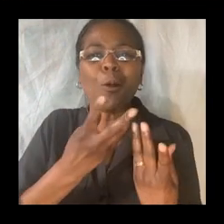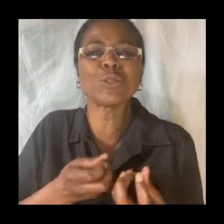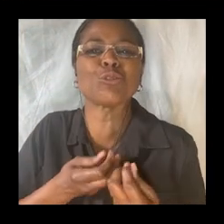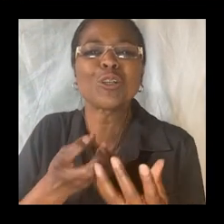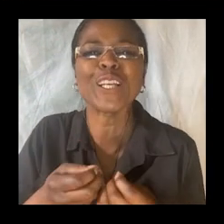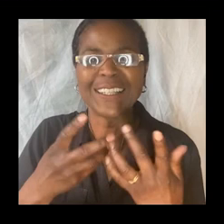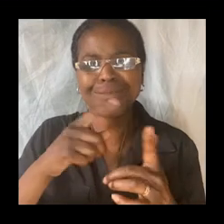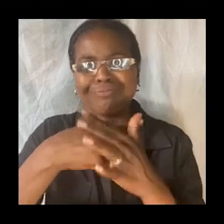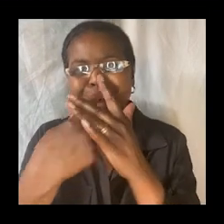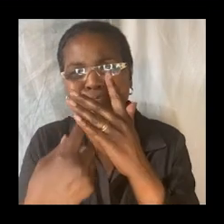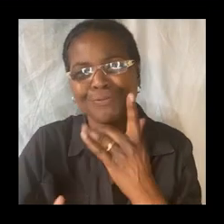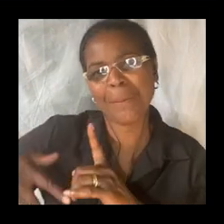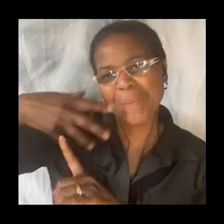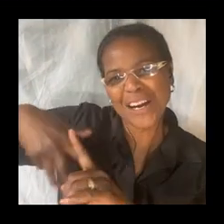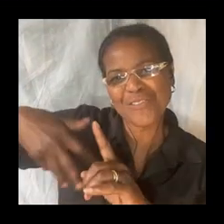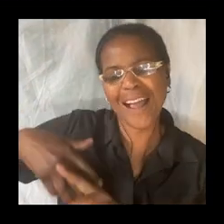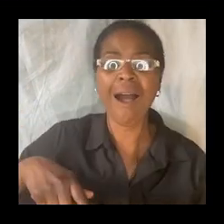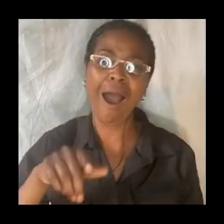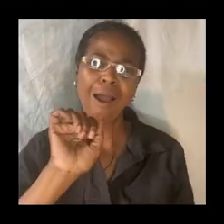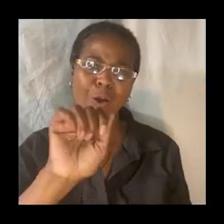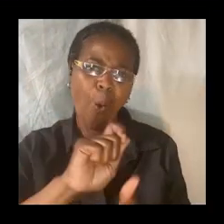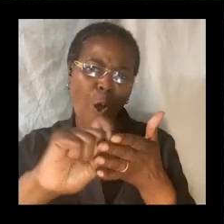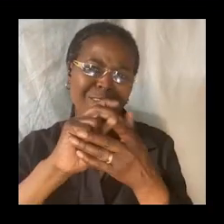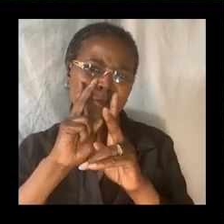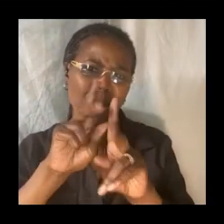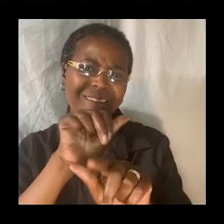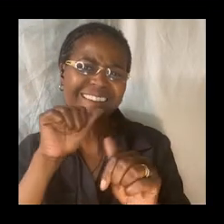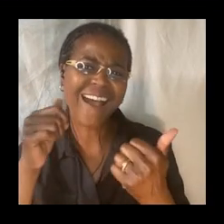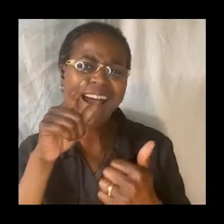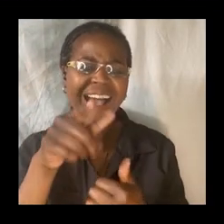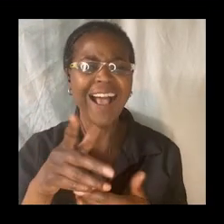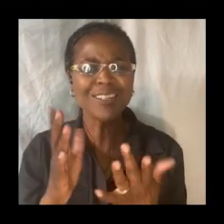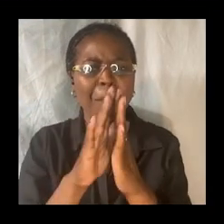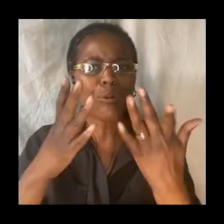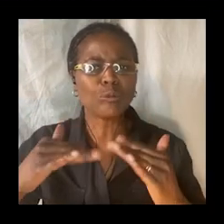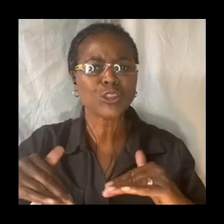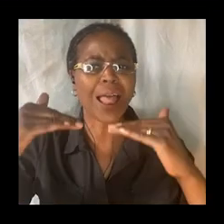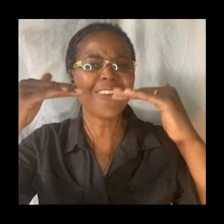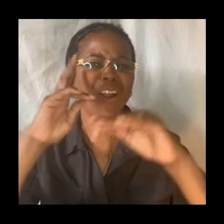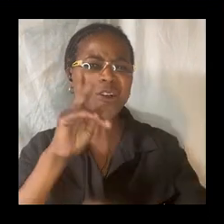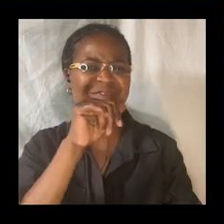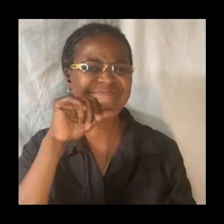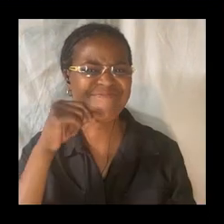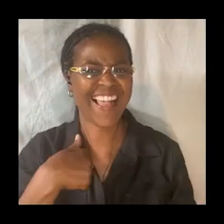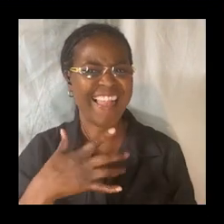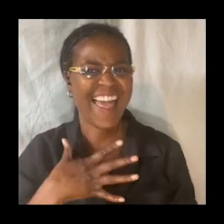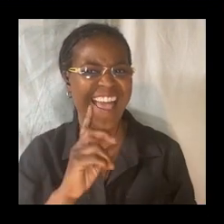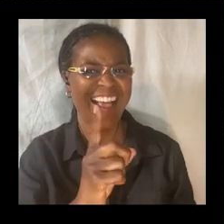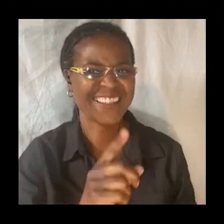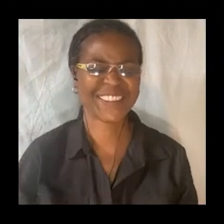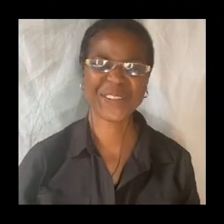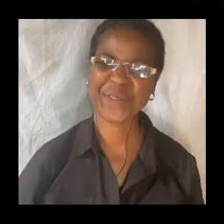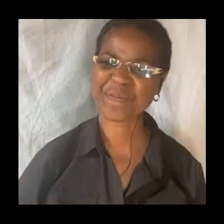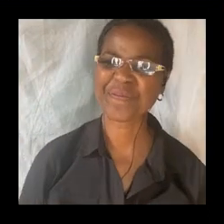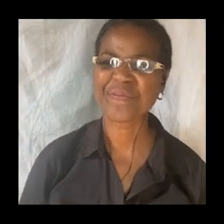does look very lovely. I'm liking those bookshelves a lot. So this